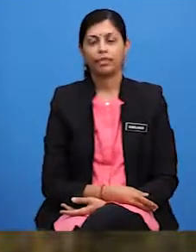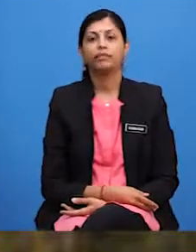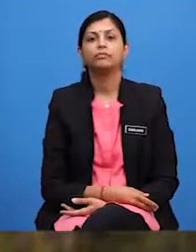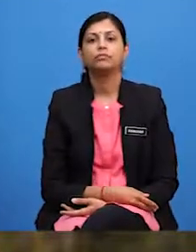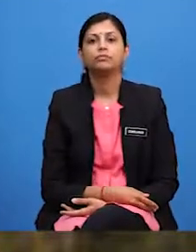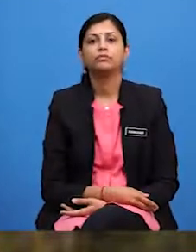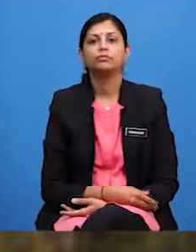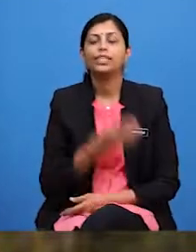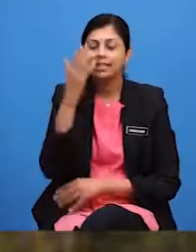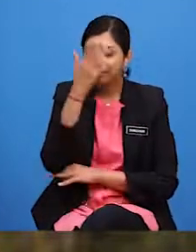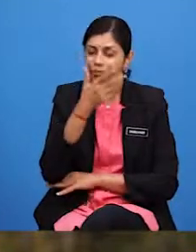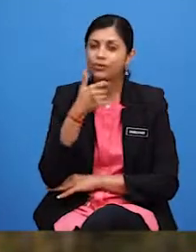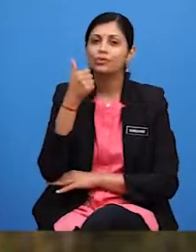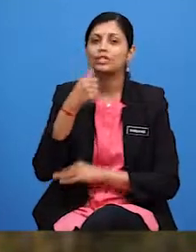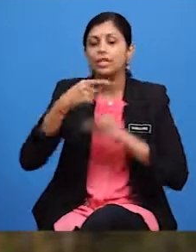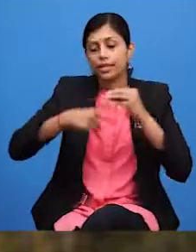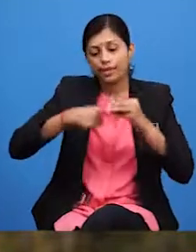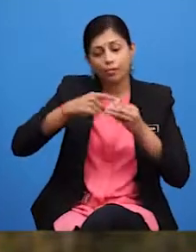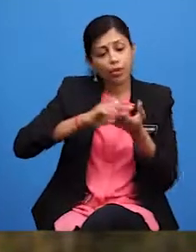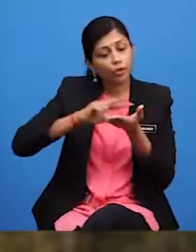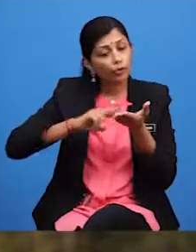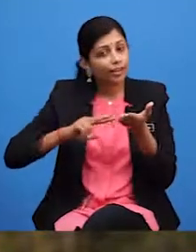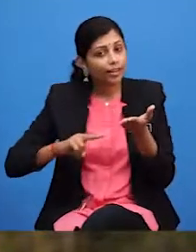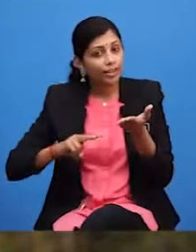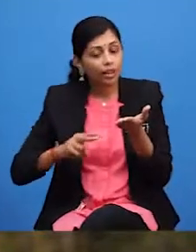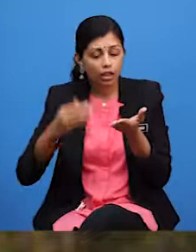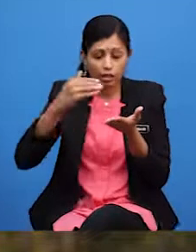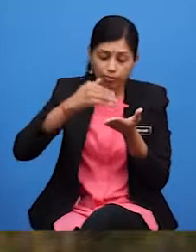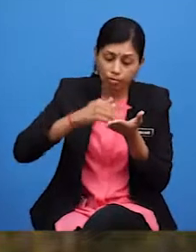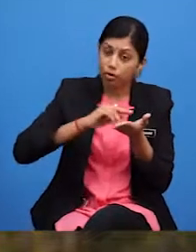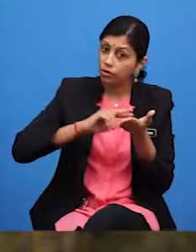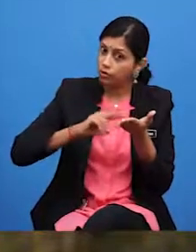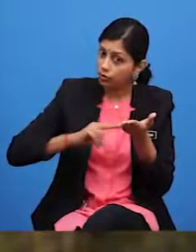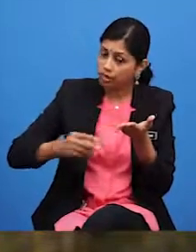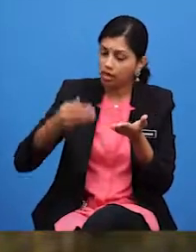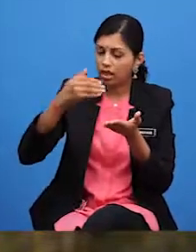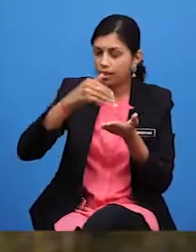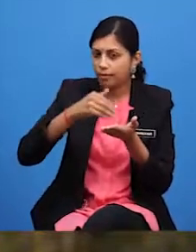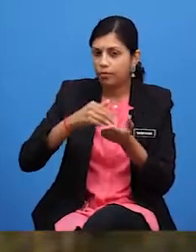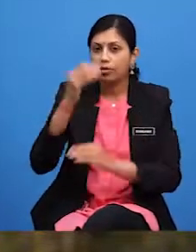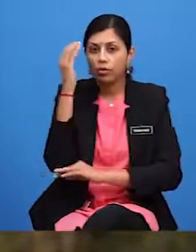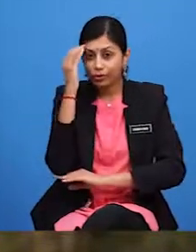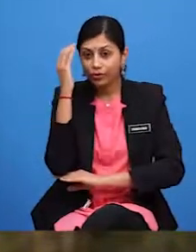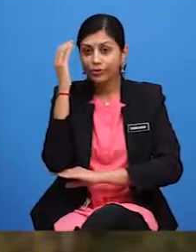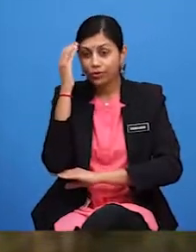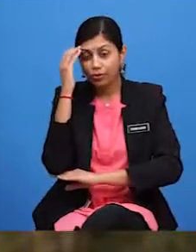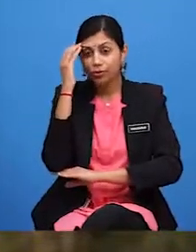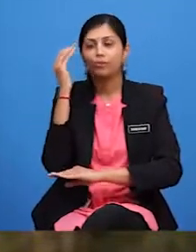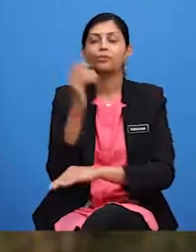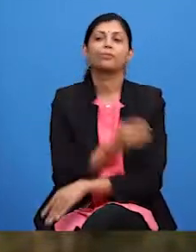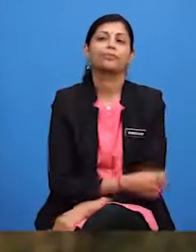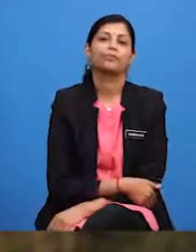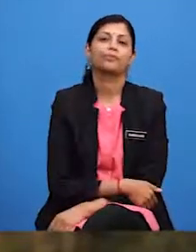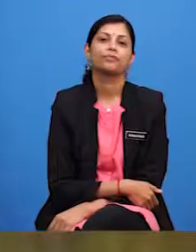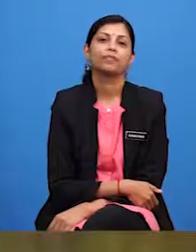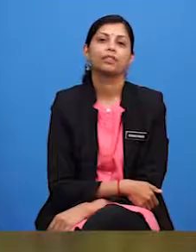That's the beauty about reading. The more you read, the more knowledge you will